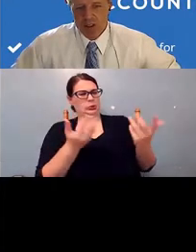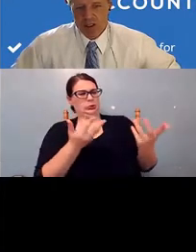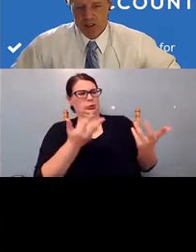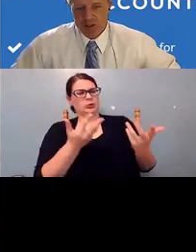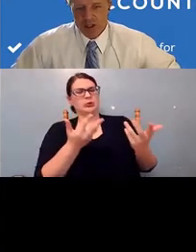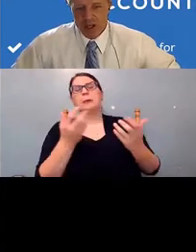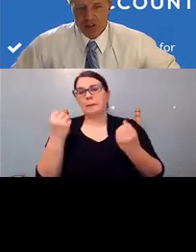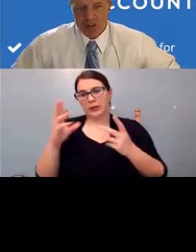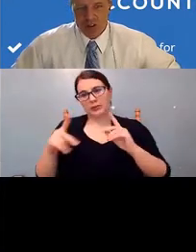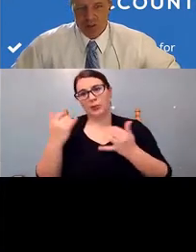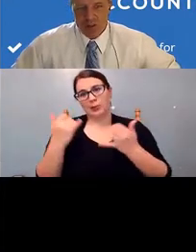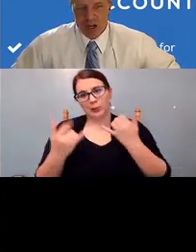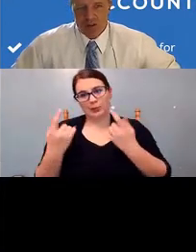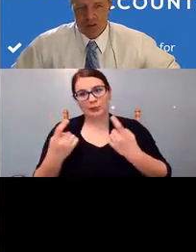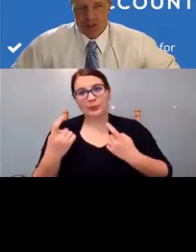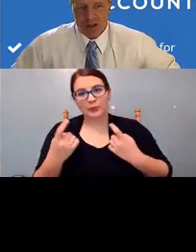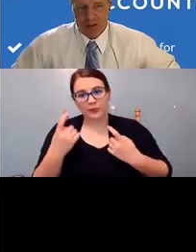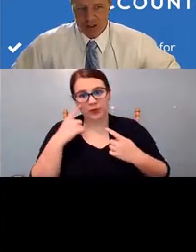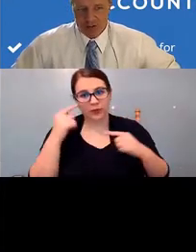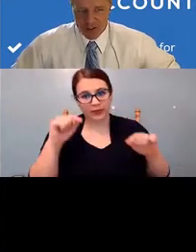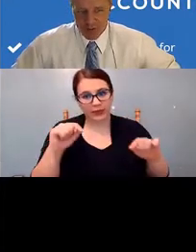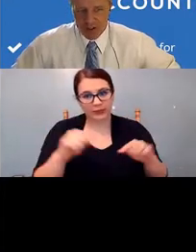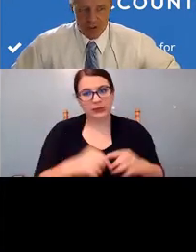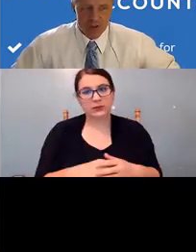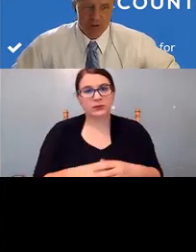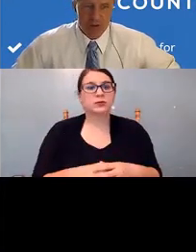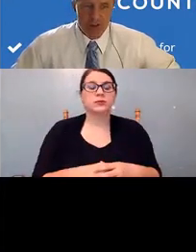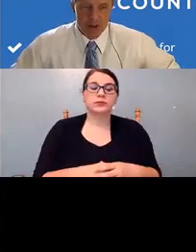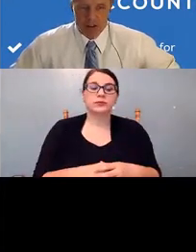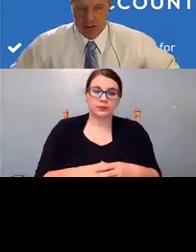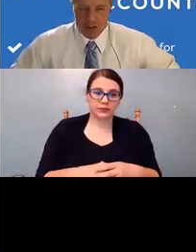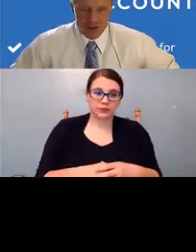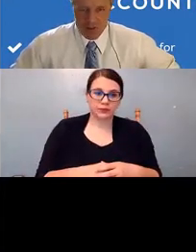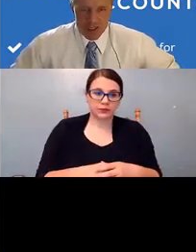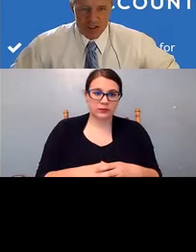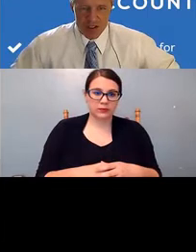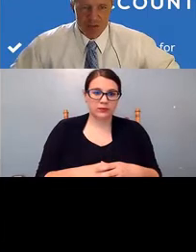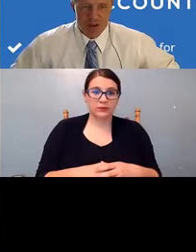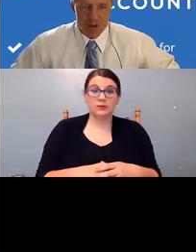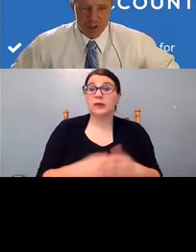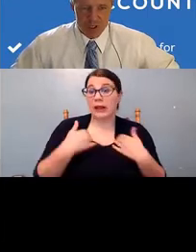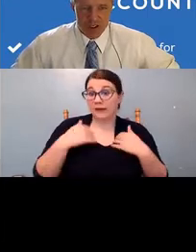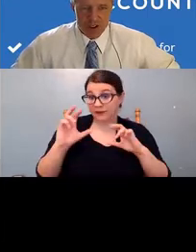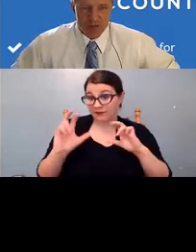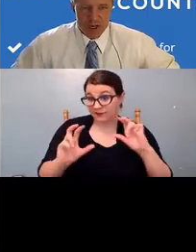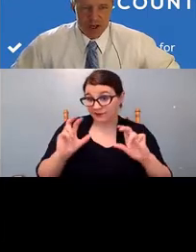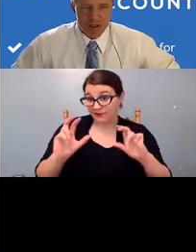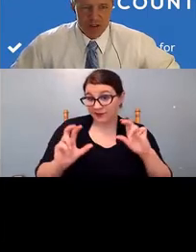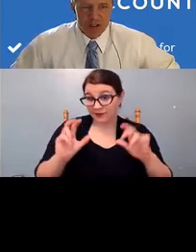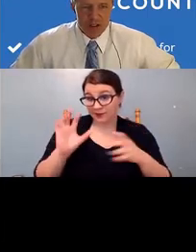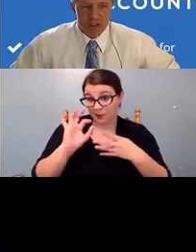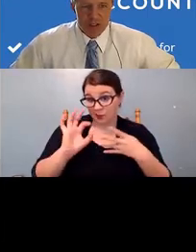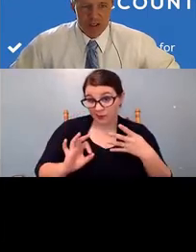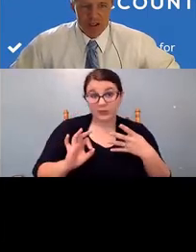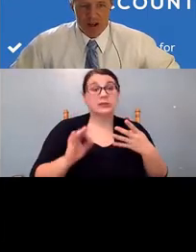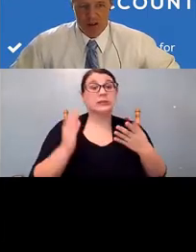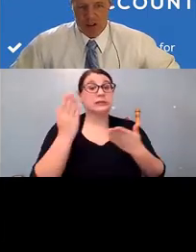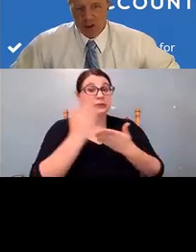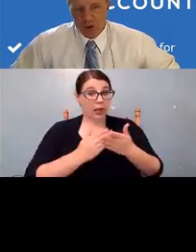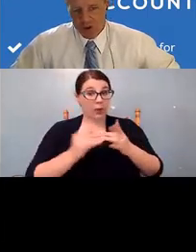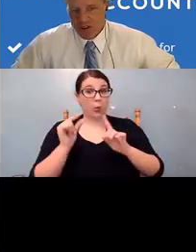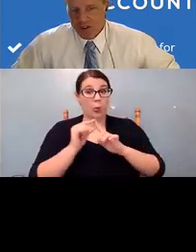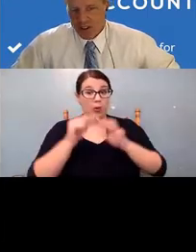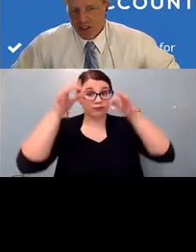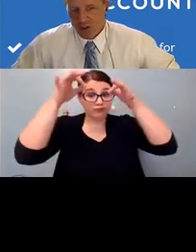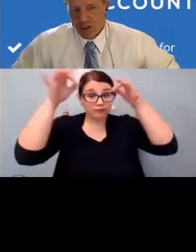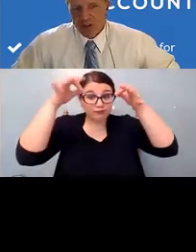couple different options about the investment options. So there's some text up there that will talk to you about how your